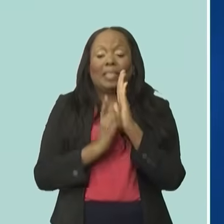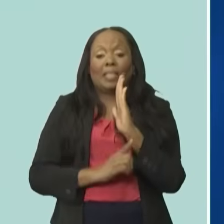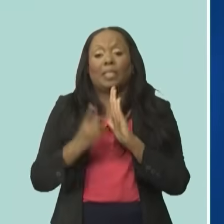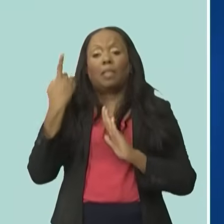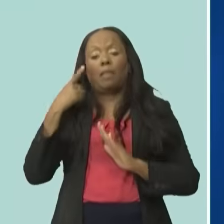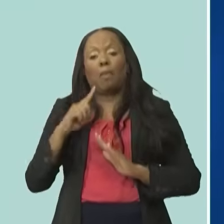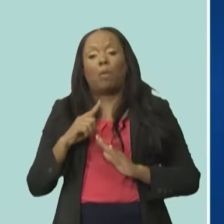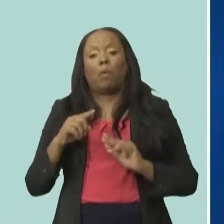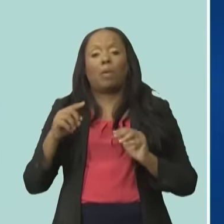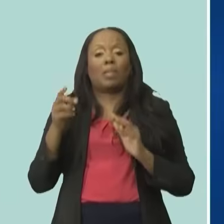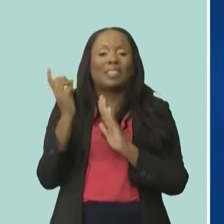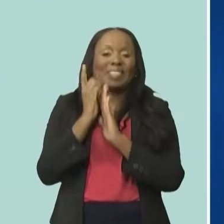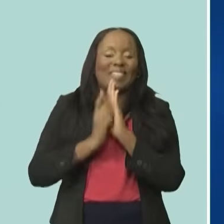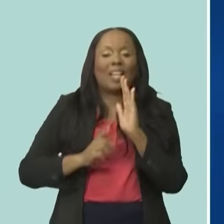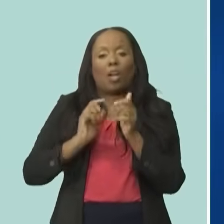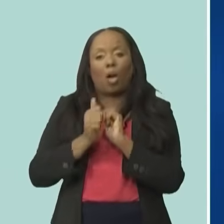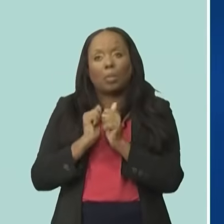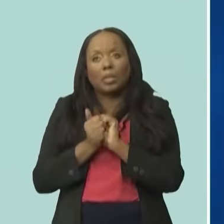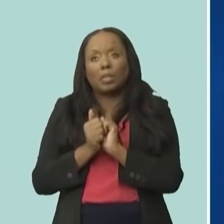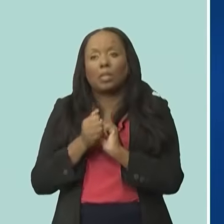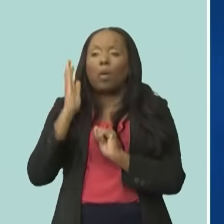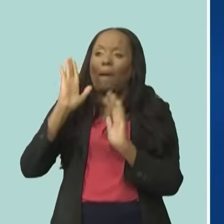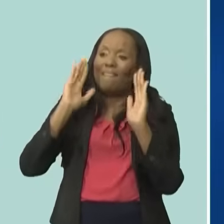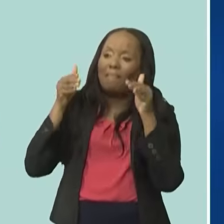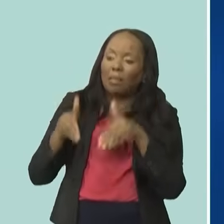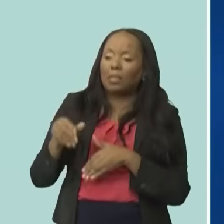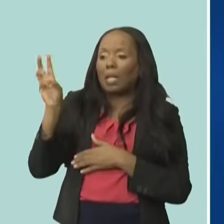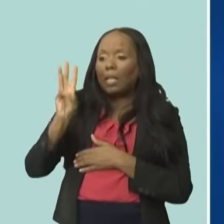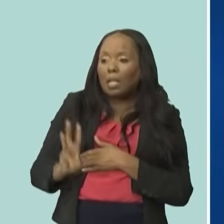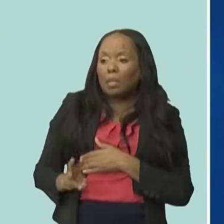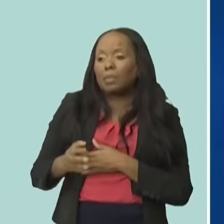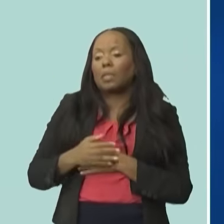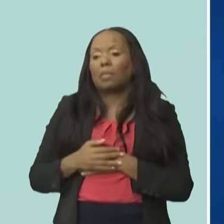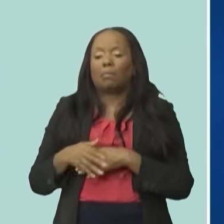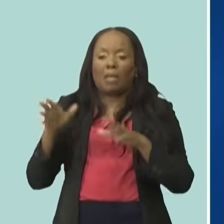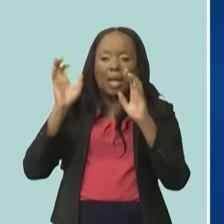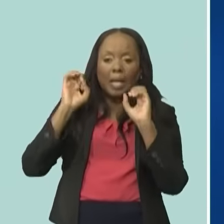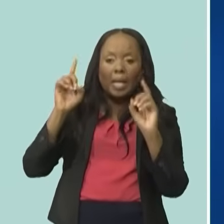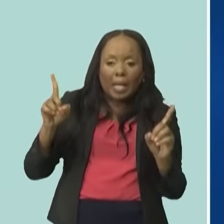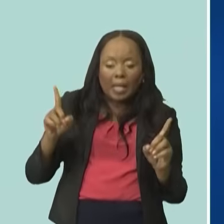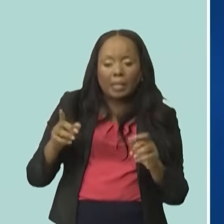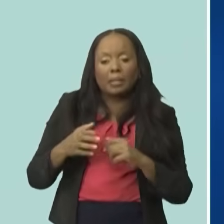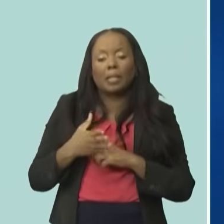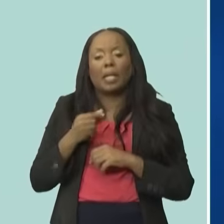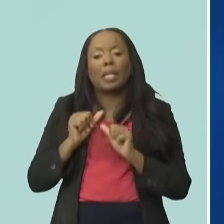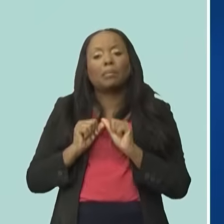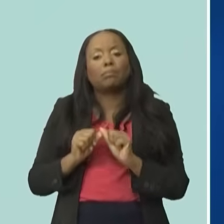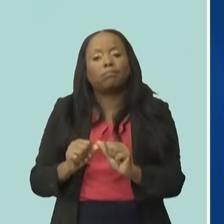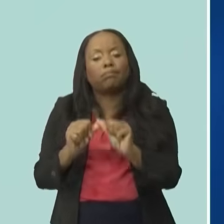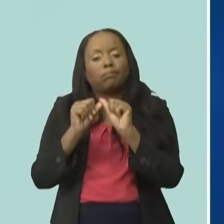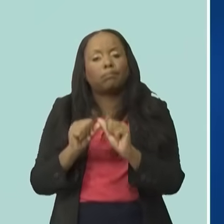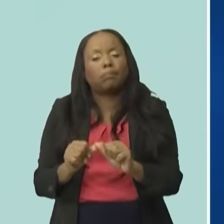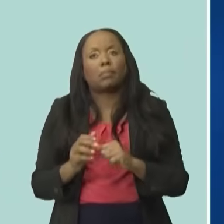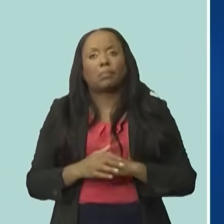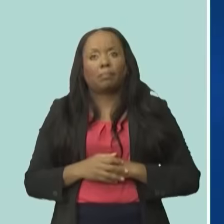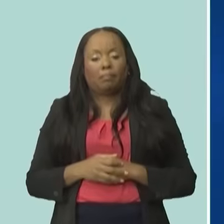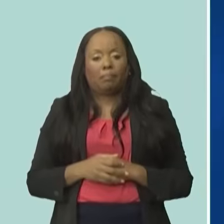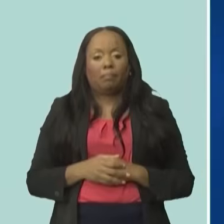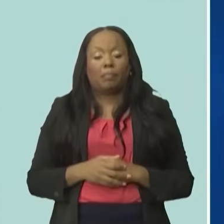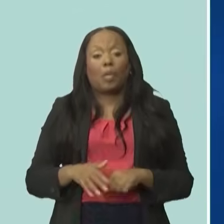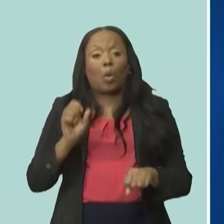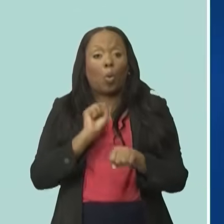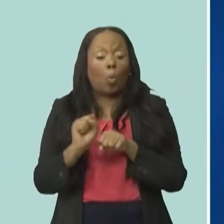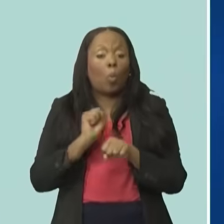upgrades focusing on education transformation, climate resilience, and sustainability. Work has also begun in